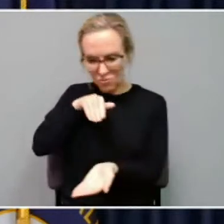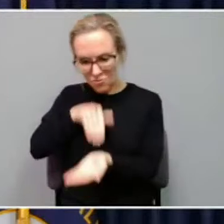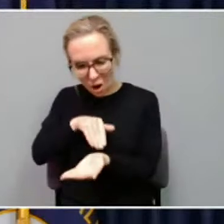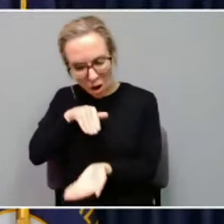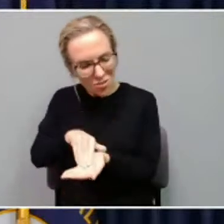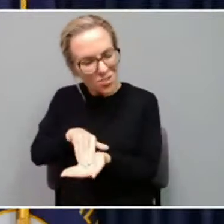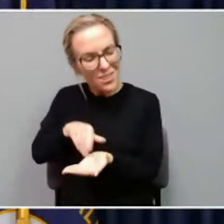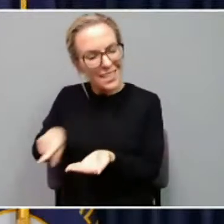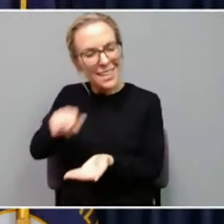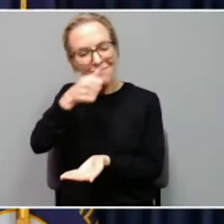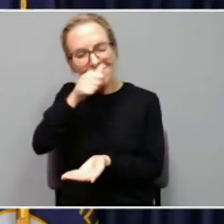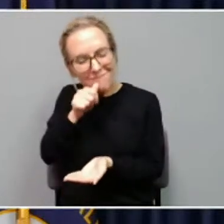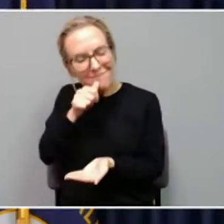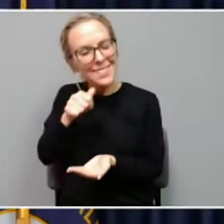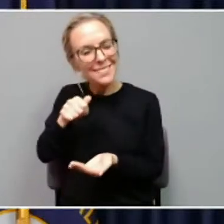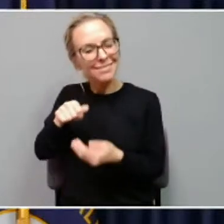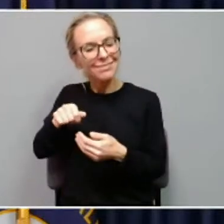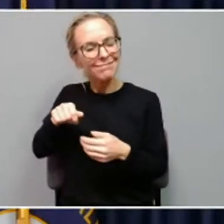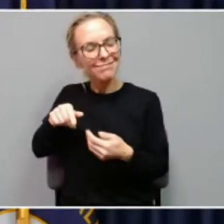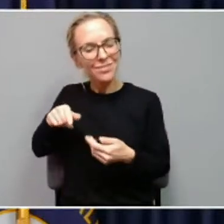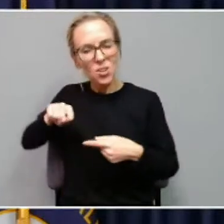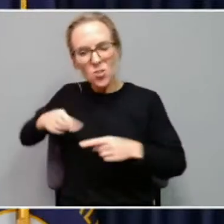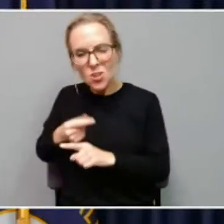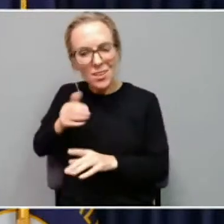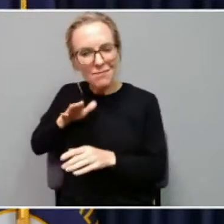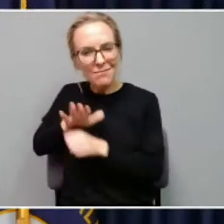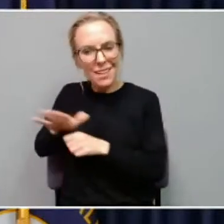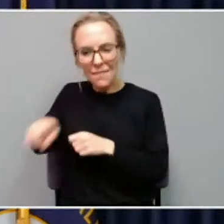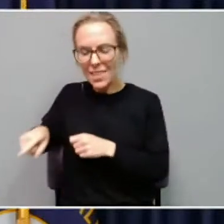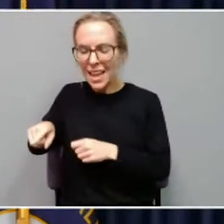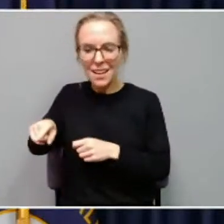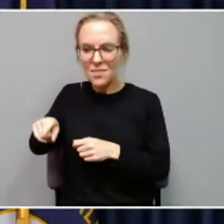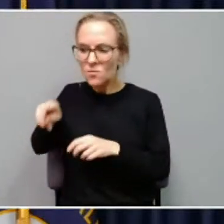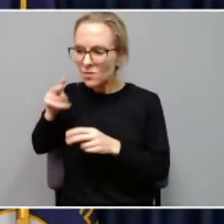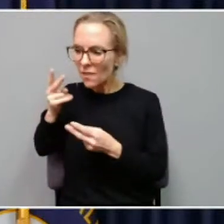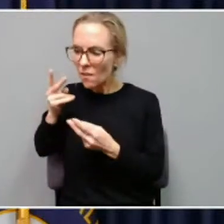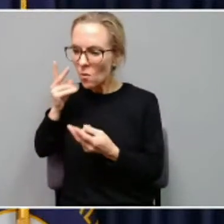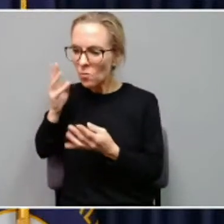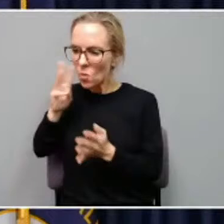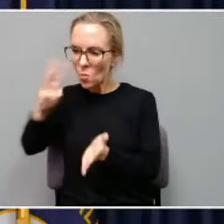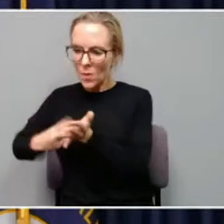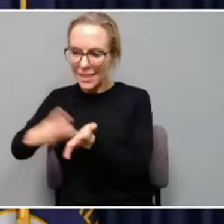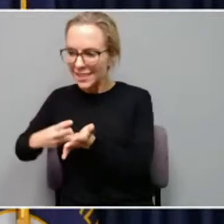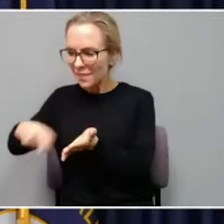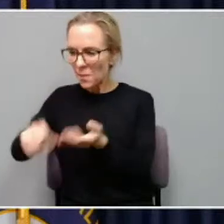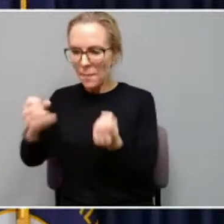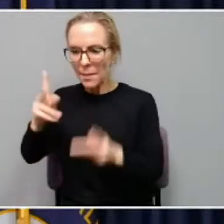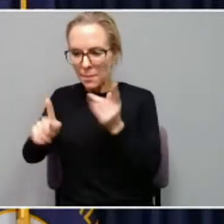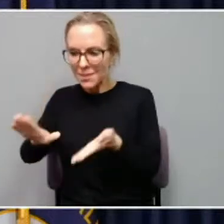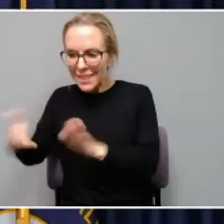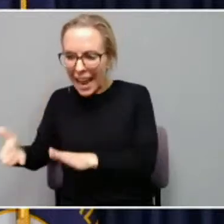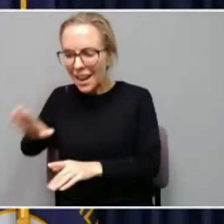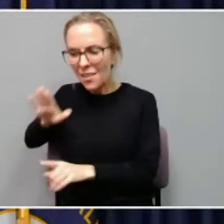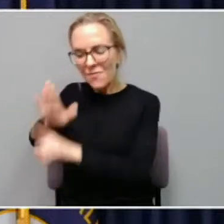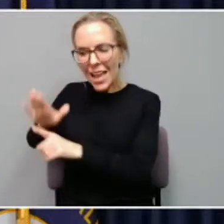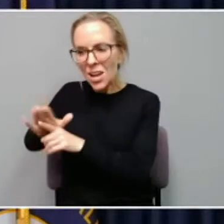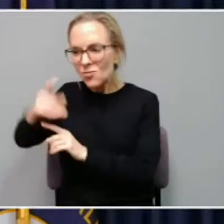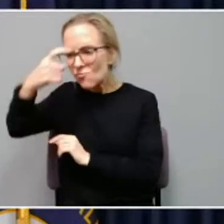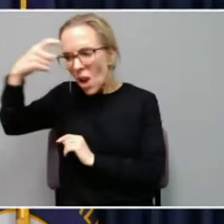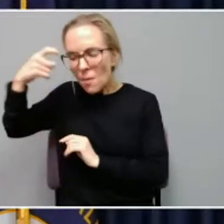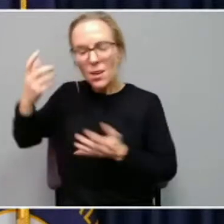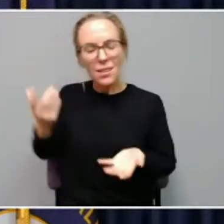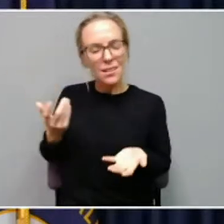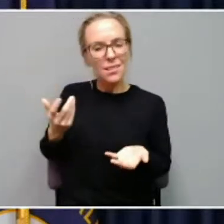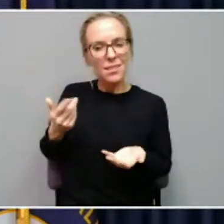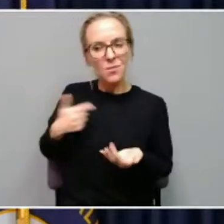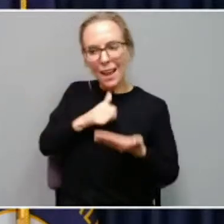of folks who have passed away that we could stop? What about their trauma? Or if it needs to be even